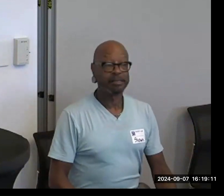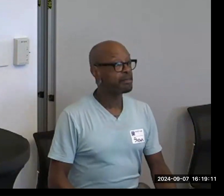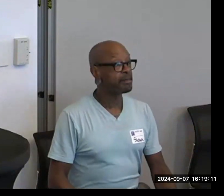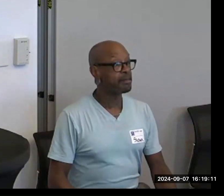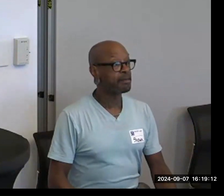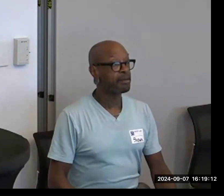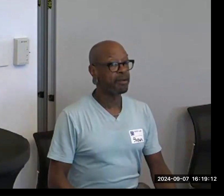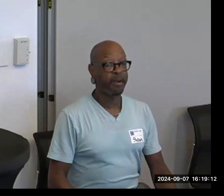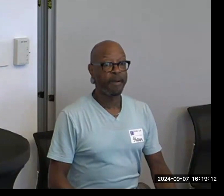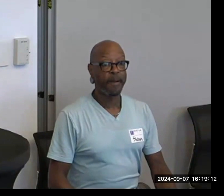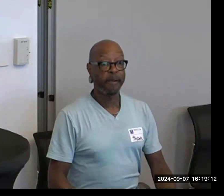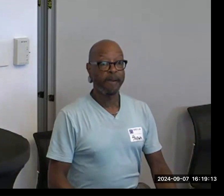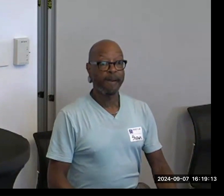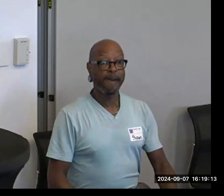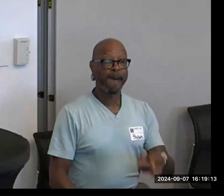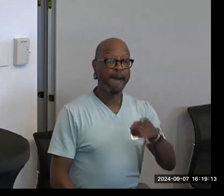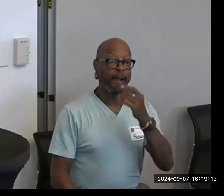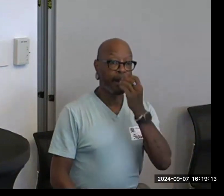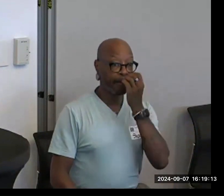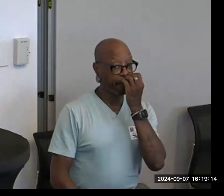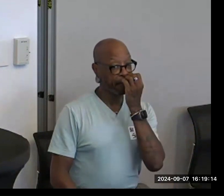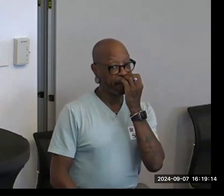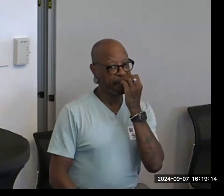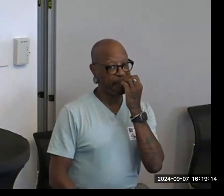We got a question in the front.